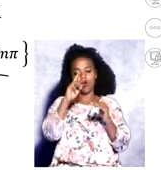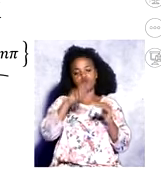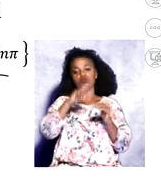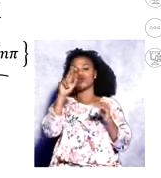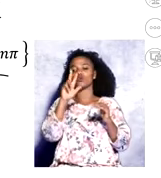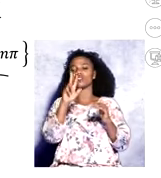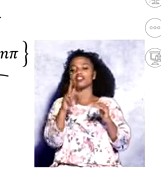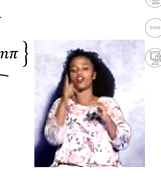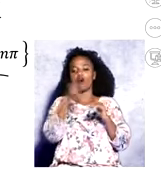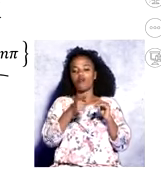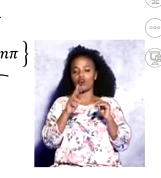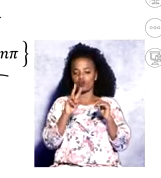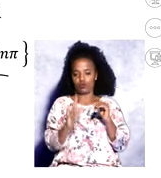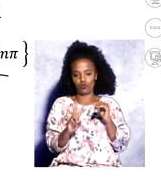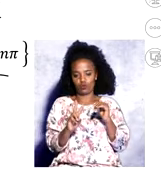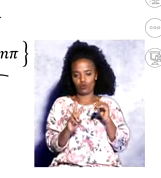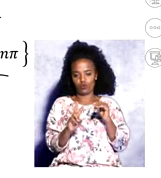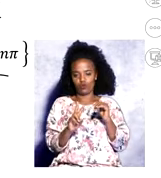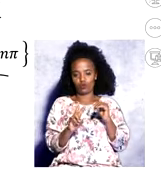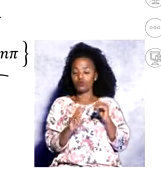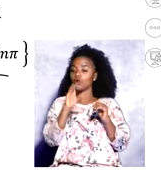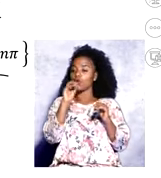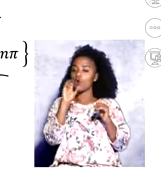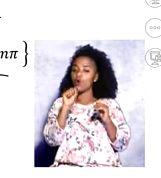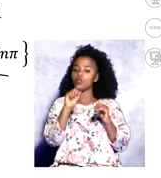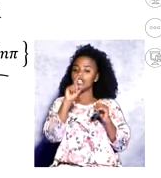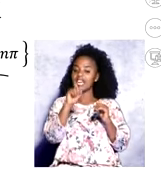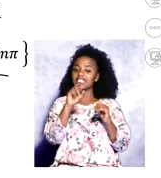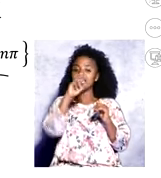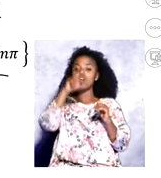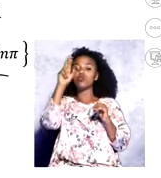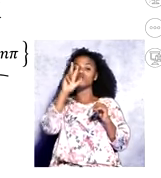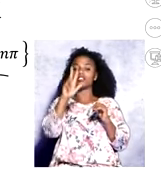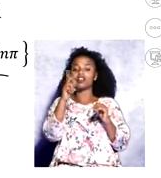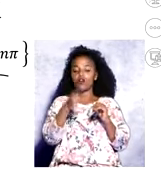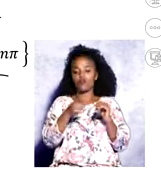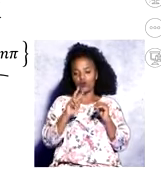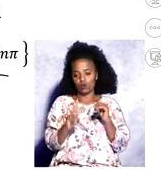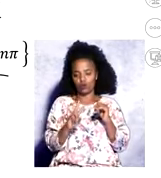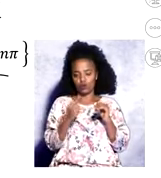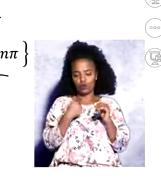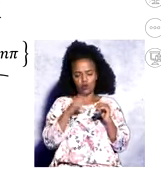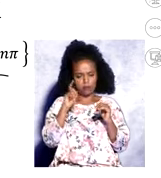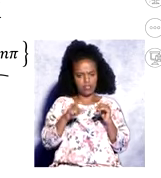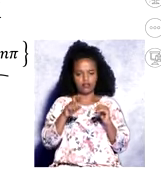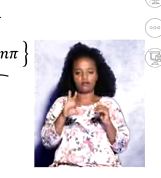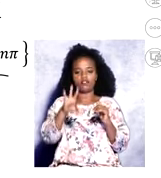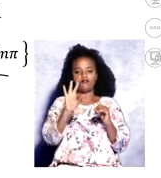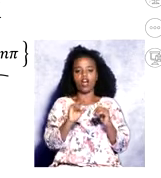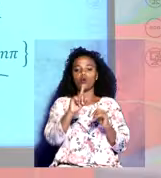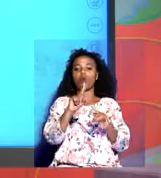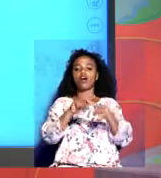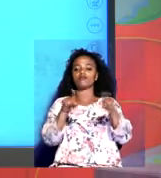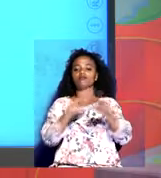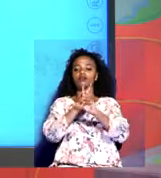over 2. So for cos x equals to root 3 over 2, we need to find one particular